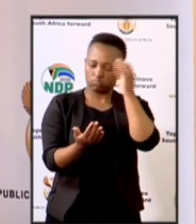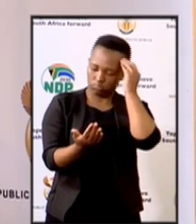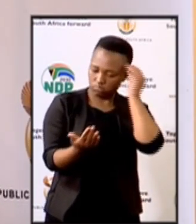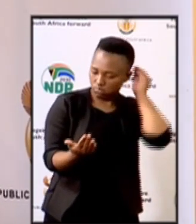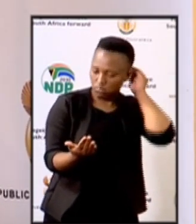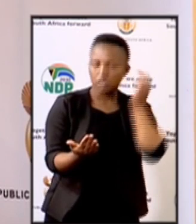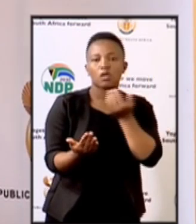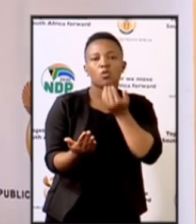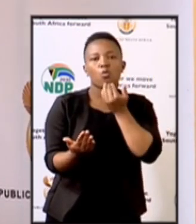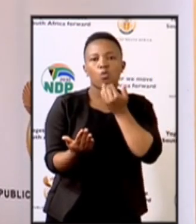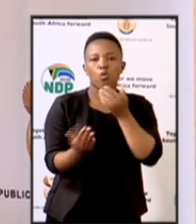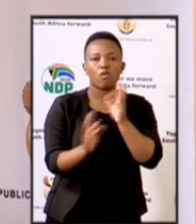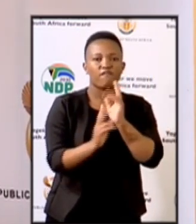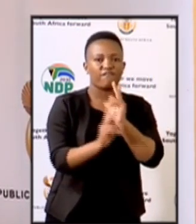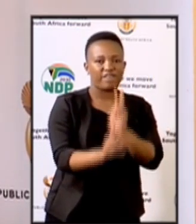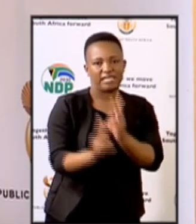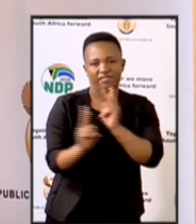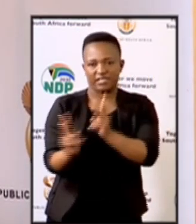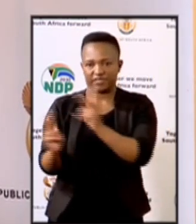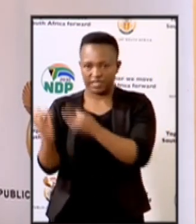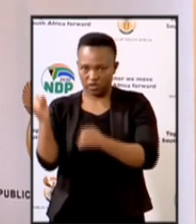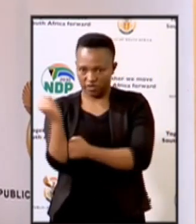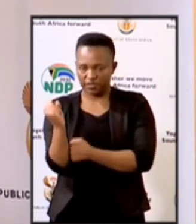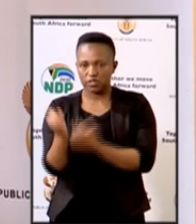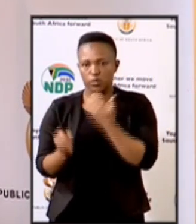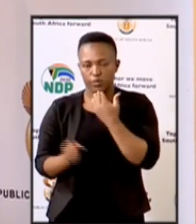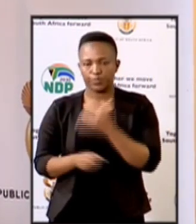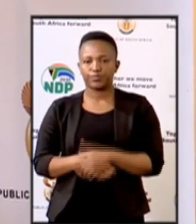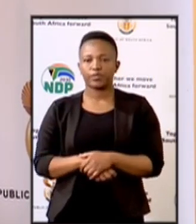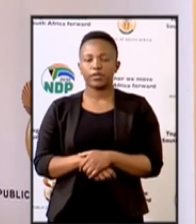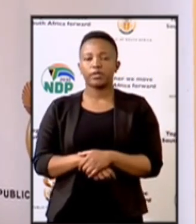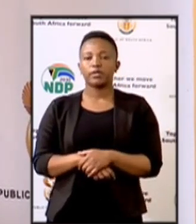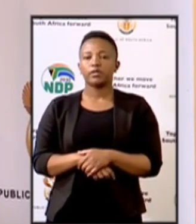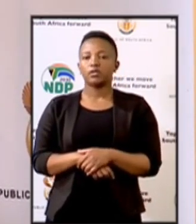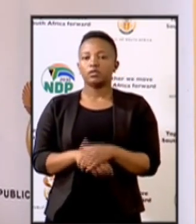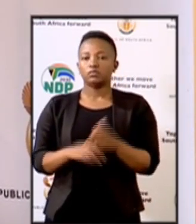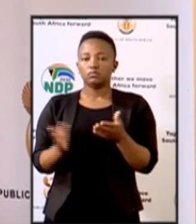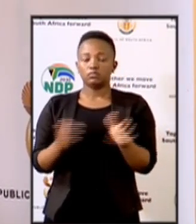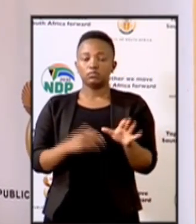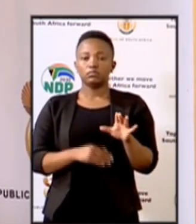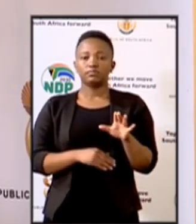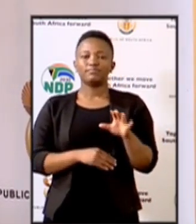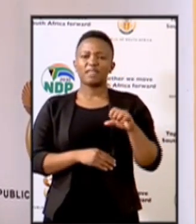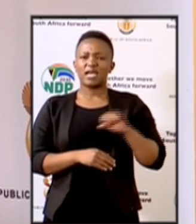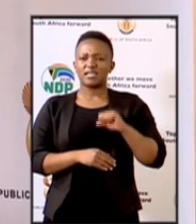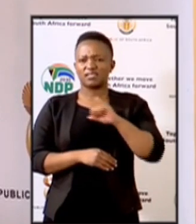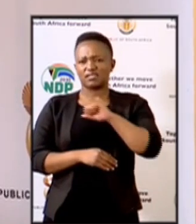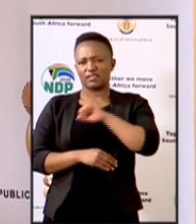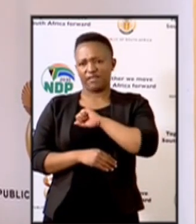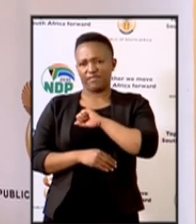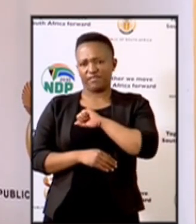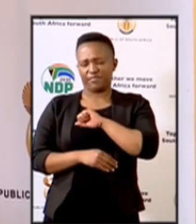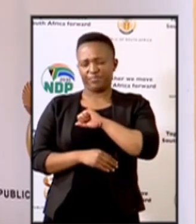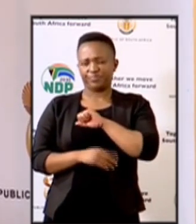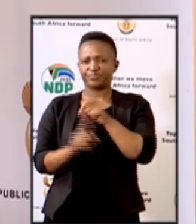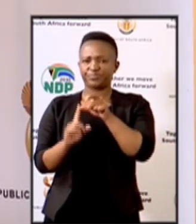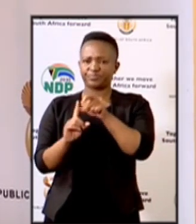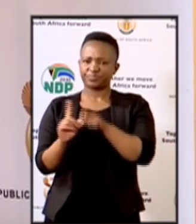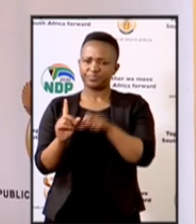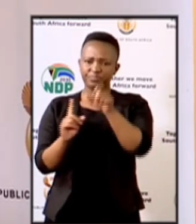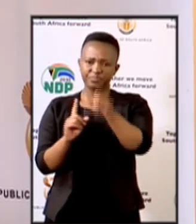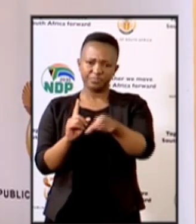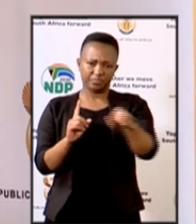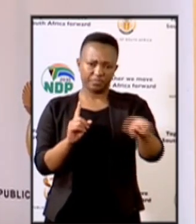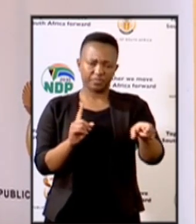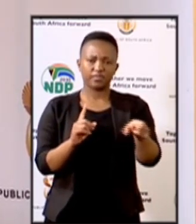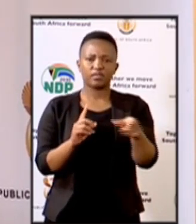all the time. All employees who whose operational requirements